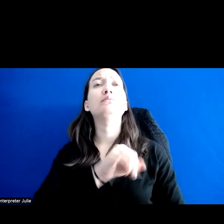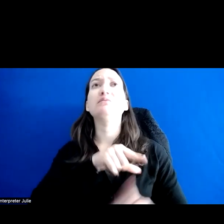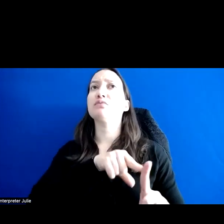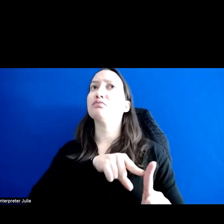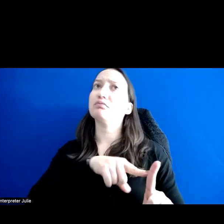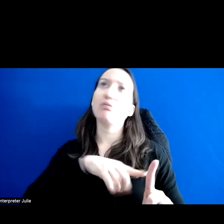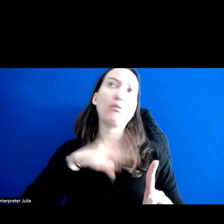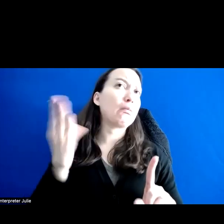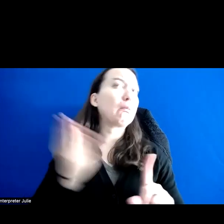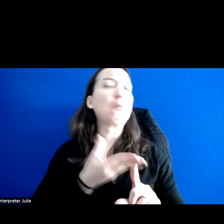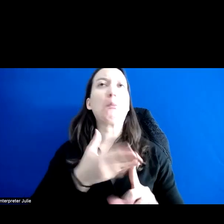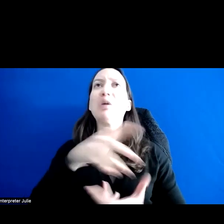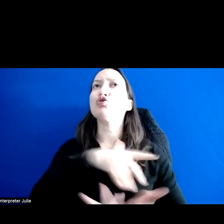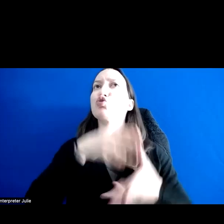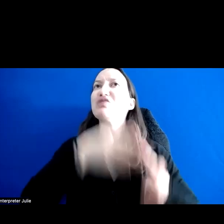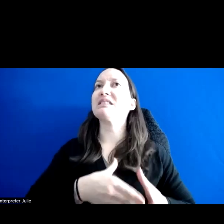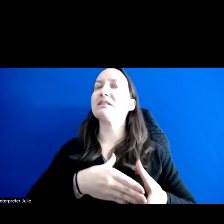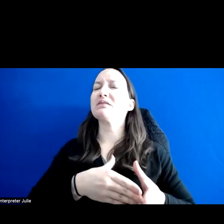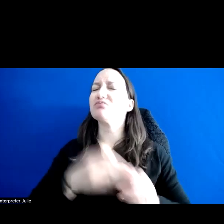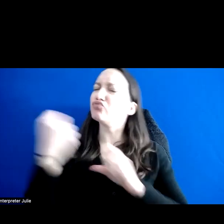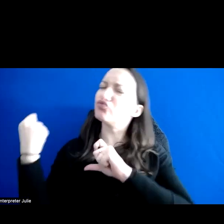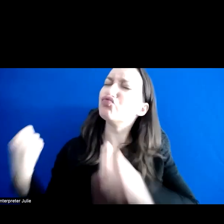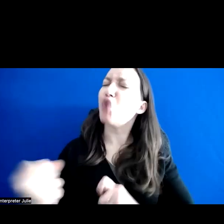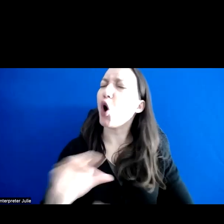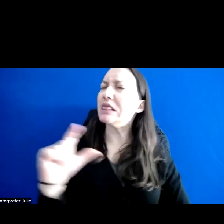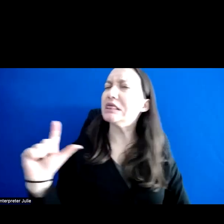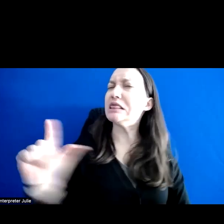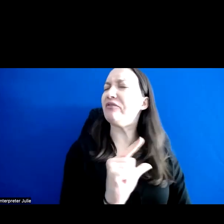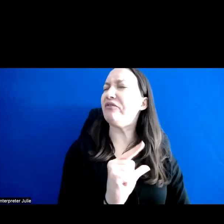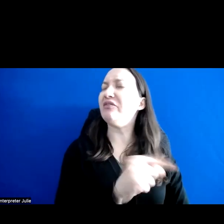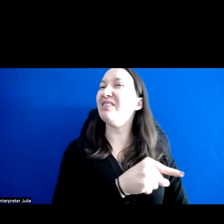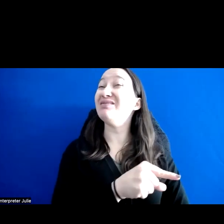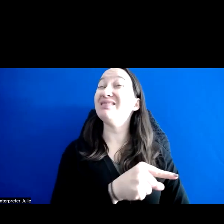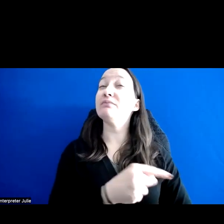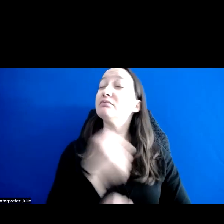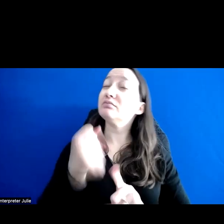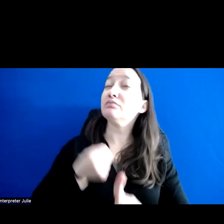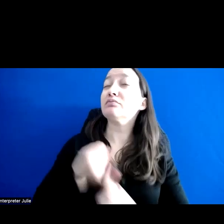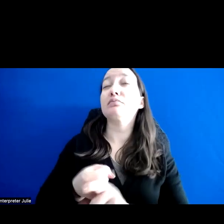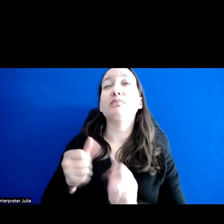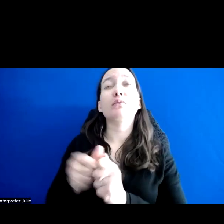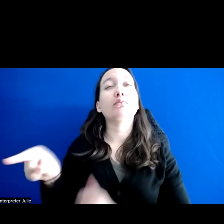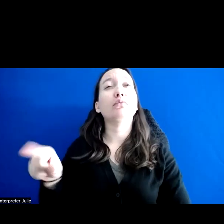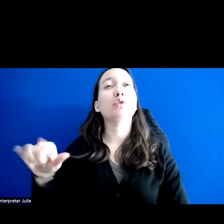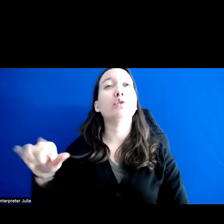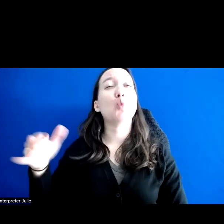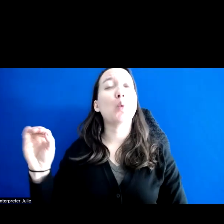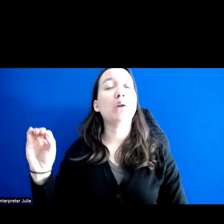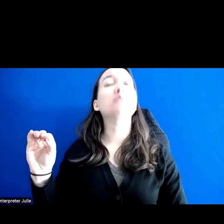and ardent socialist from the far left, and he had an enormous impact on Jo.